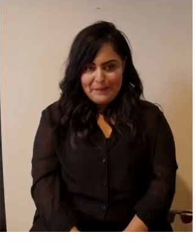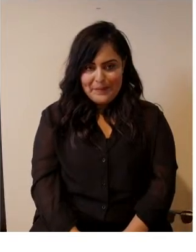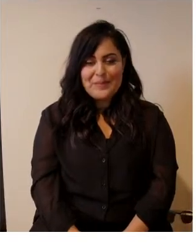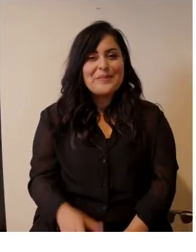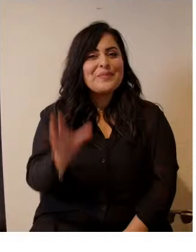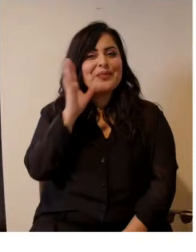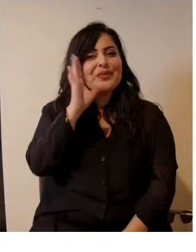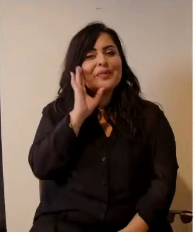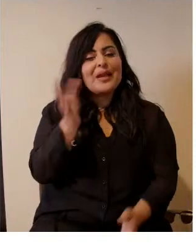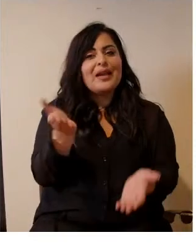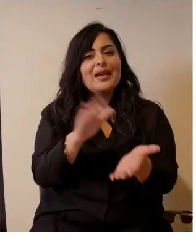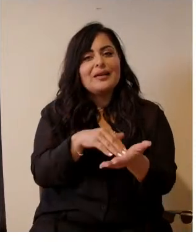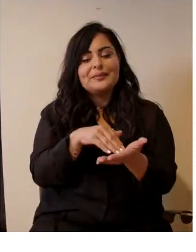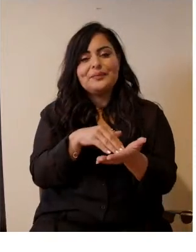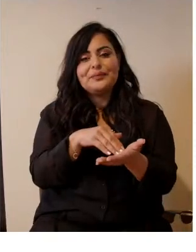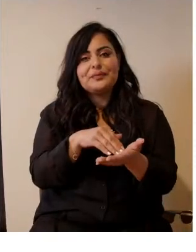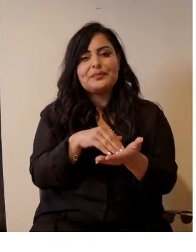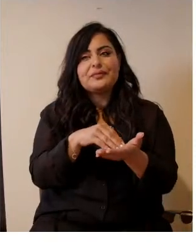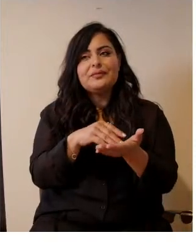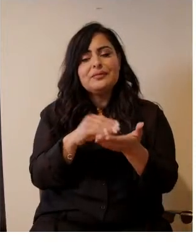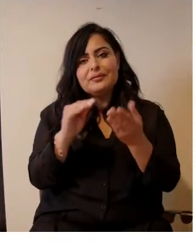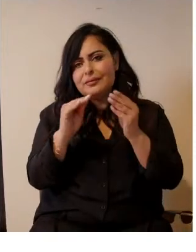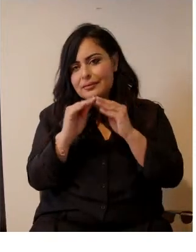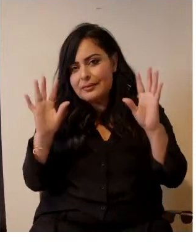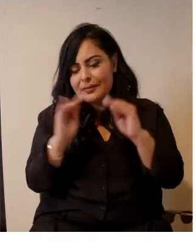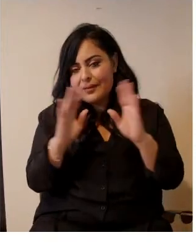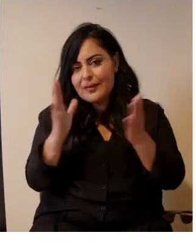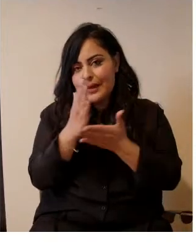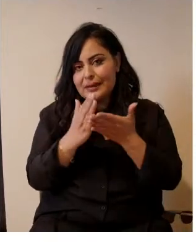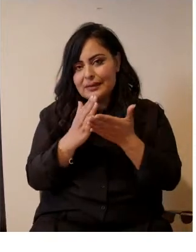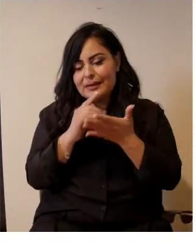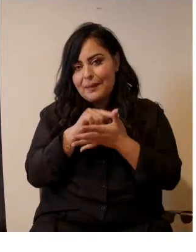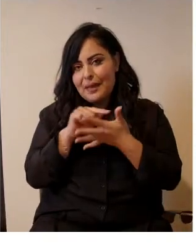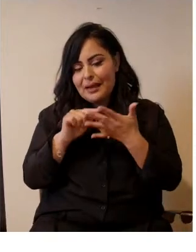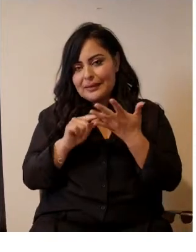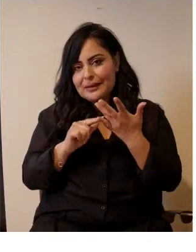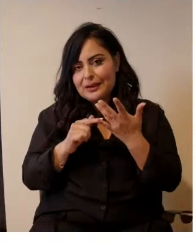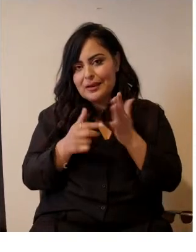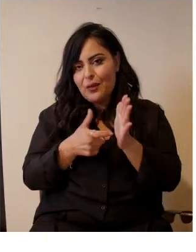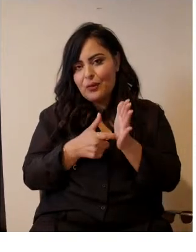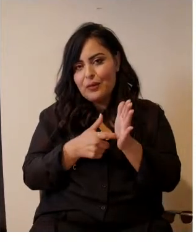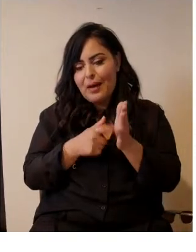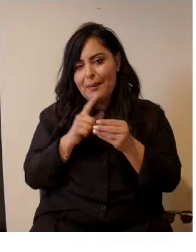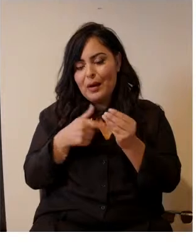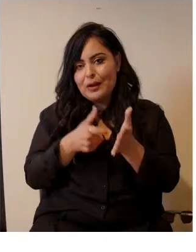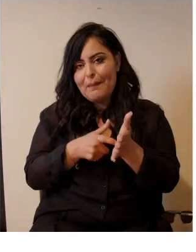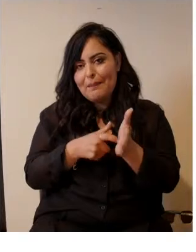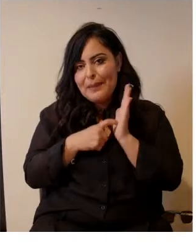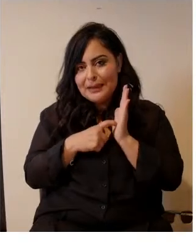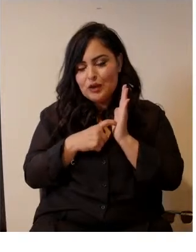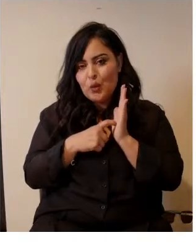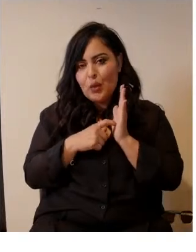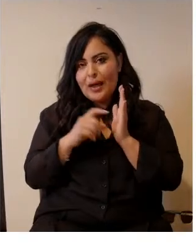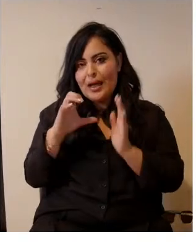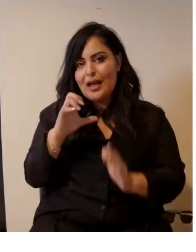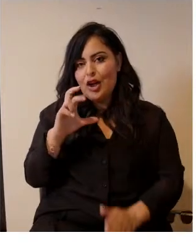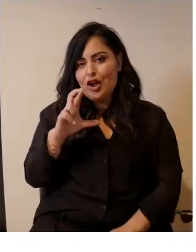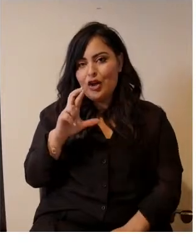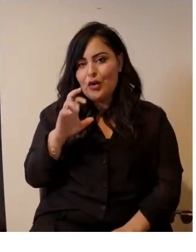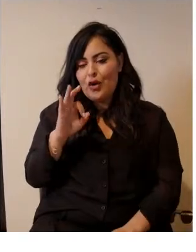Hi again. I just want to clarify some things regarding the mandatory curfew in